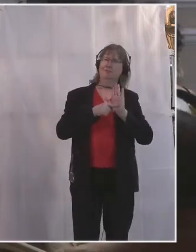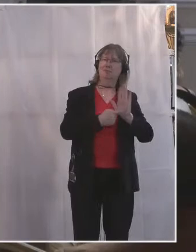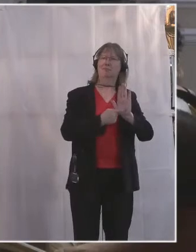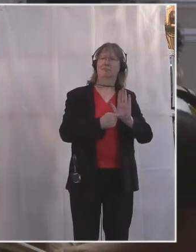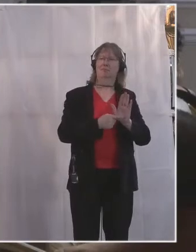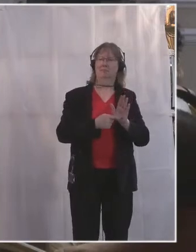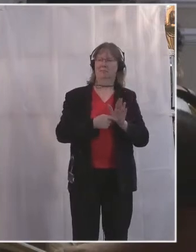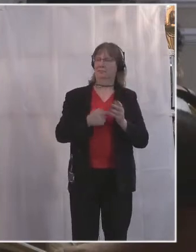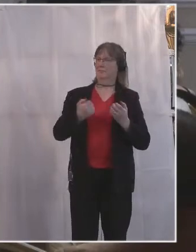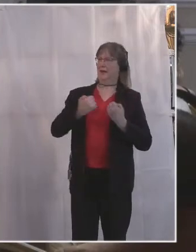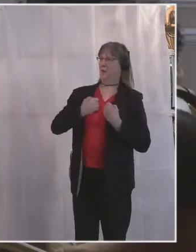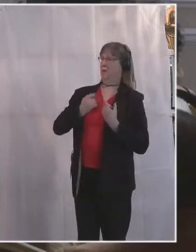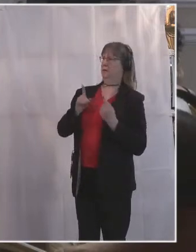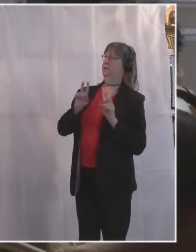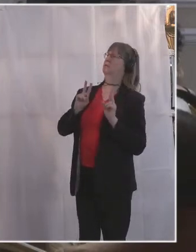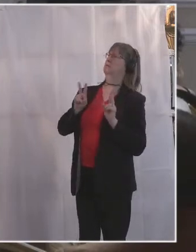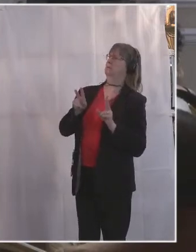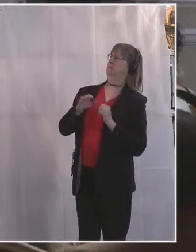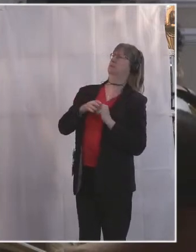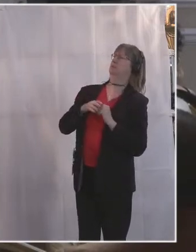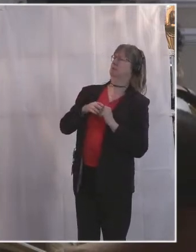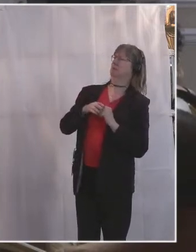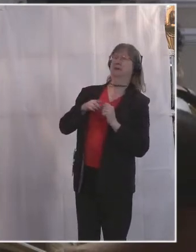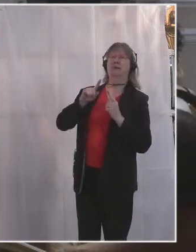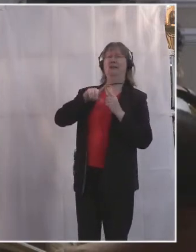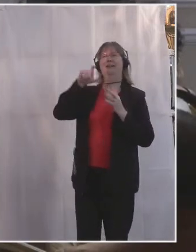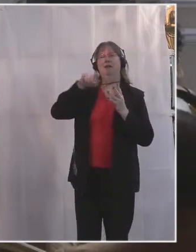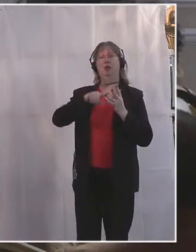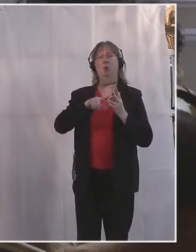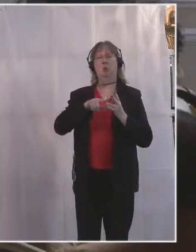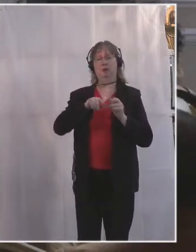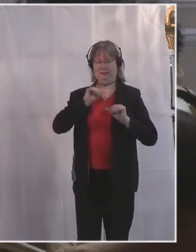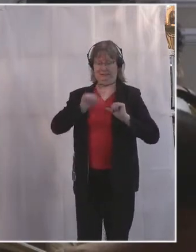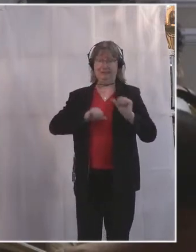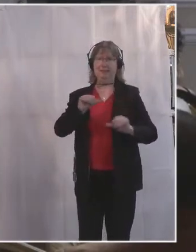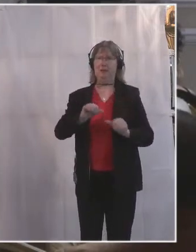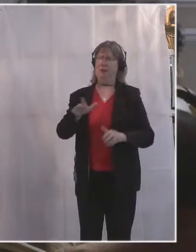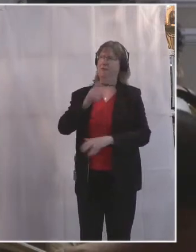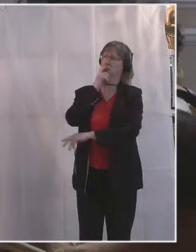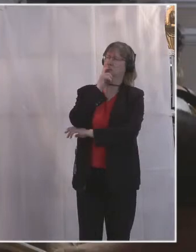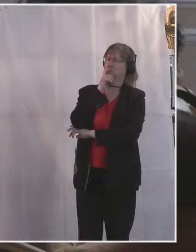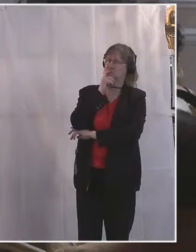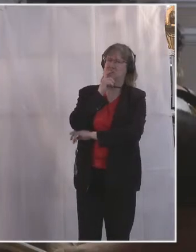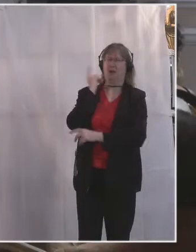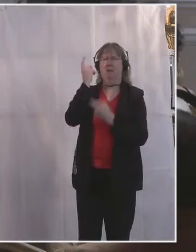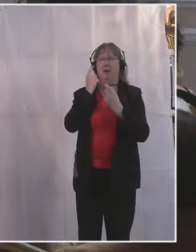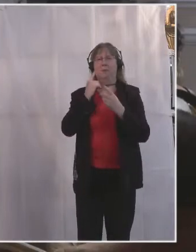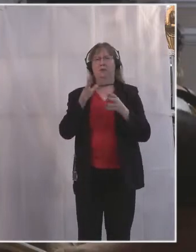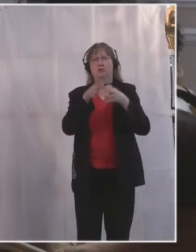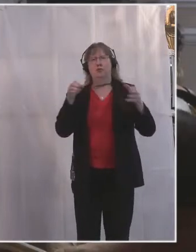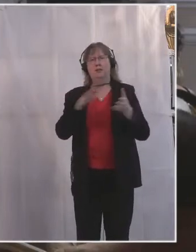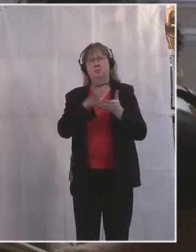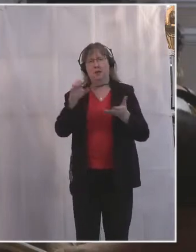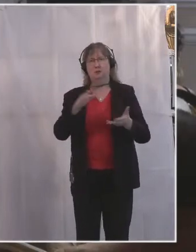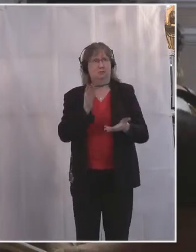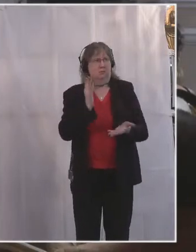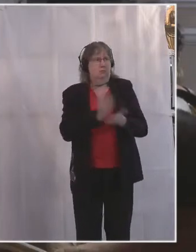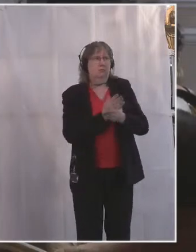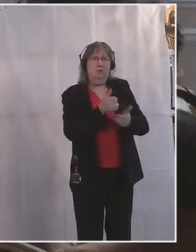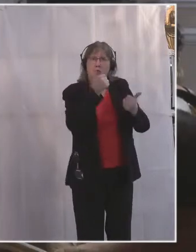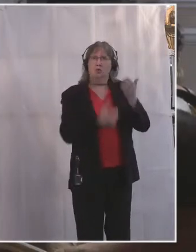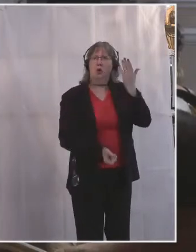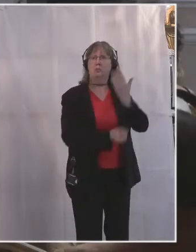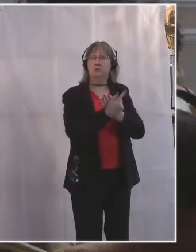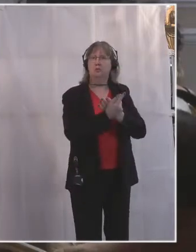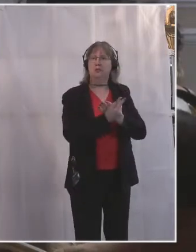growth, understanding that as a whole ecosystem, we need to think about Greater Manchester as an innovation